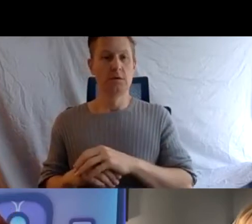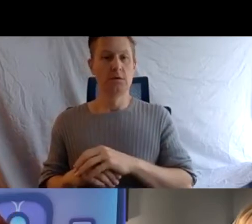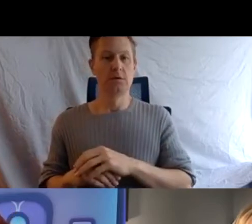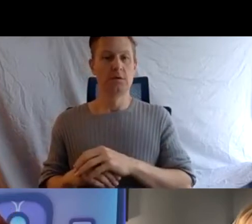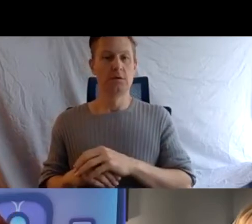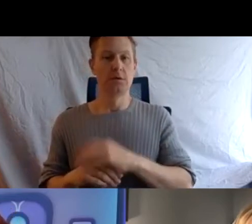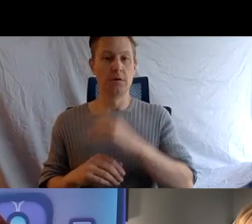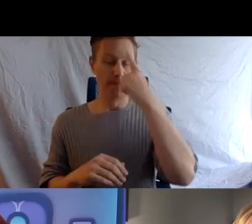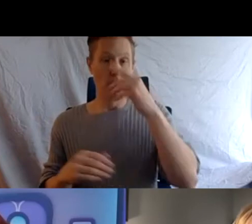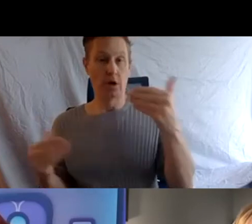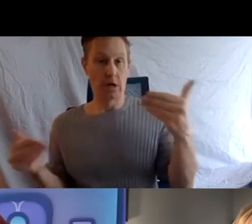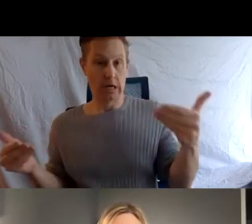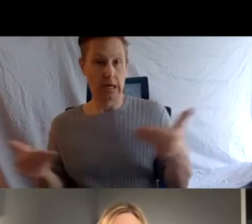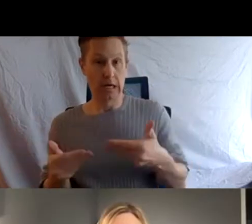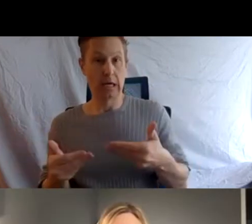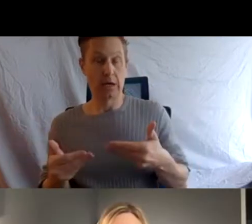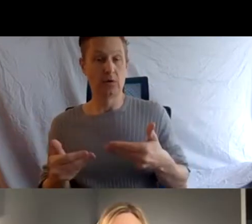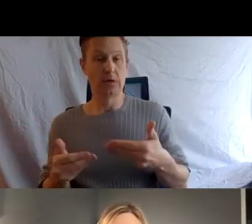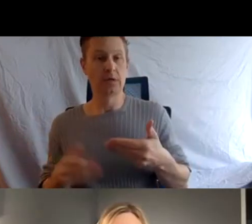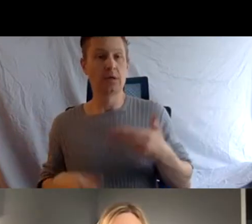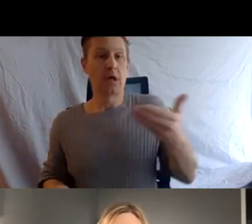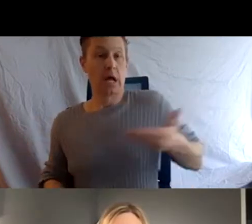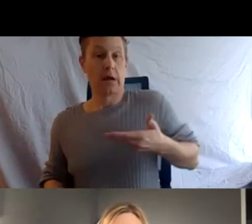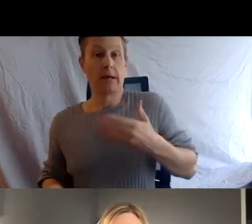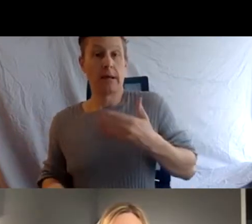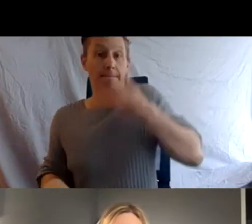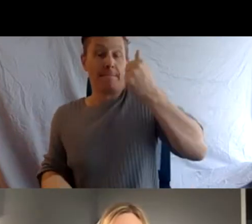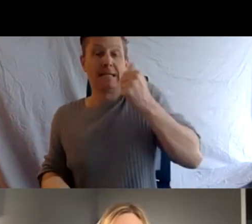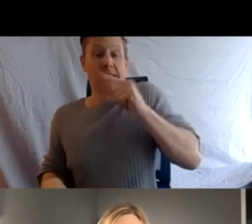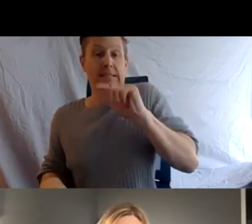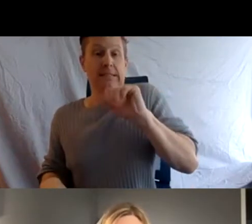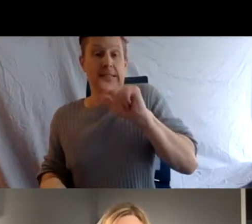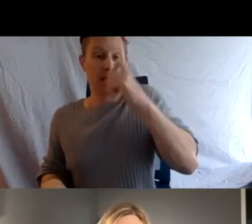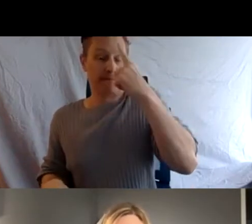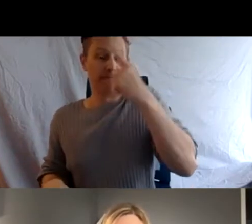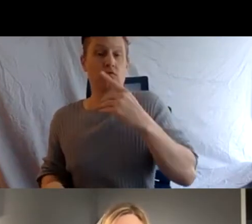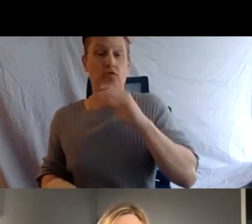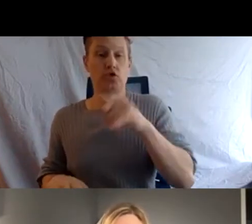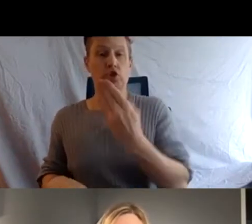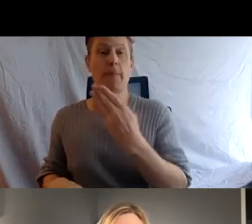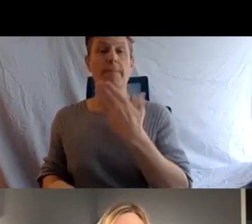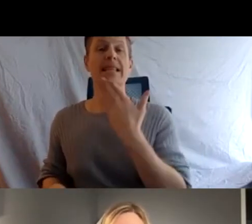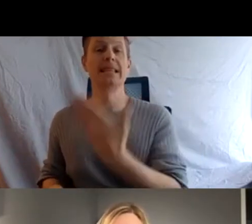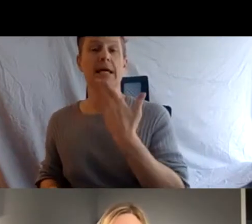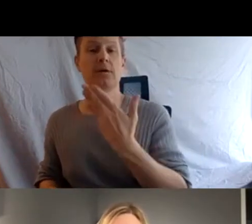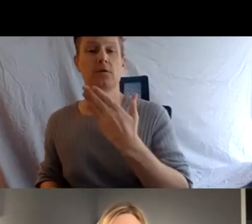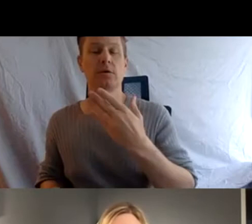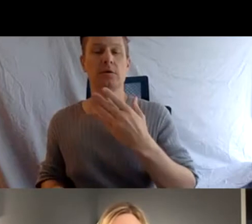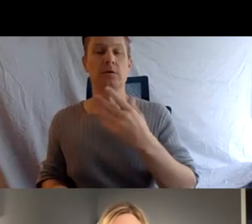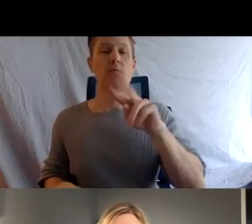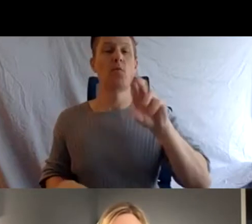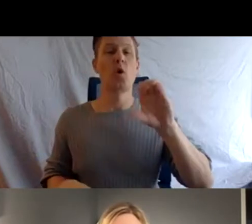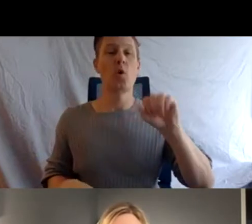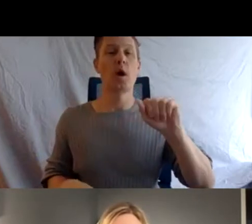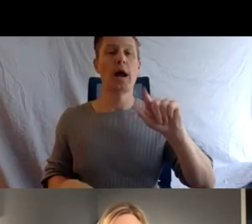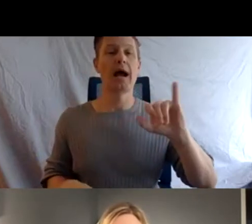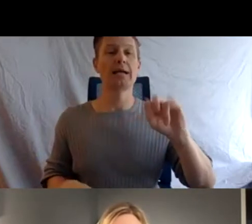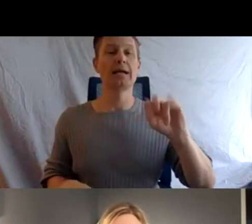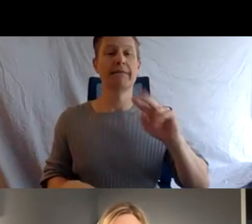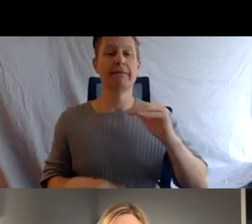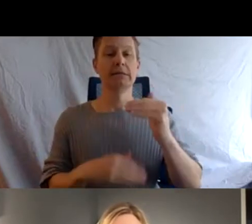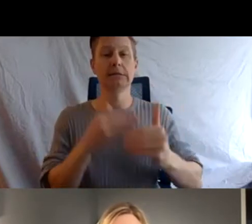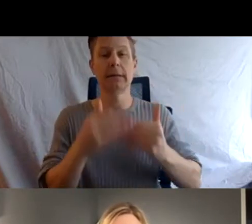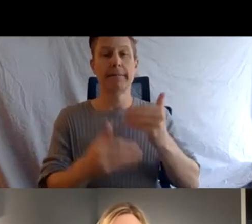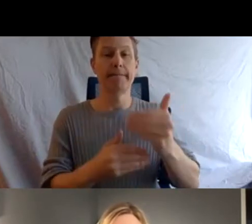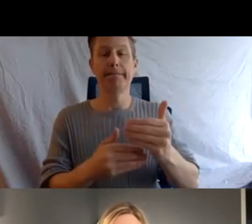hiring the best talent for the job. And they said, thank you. They were wondering what proactive steps are being taken to promote